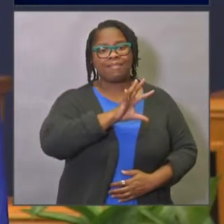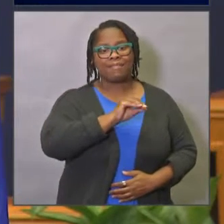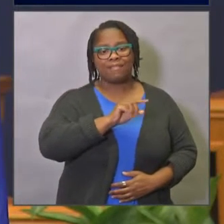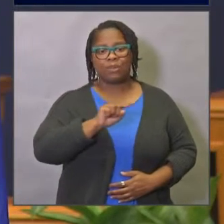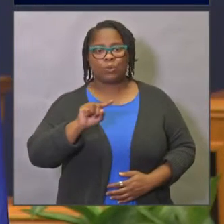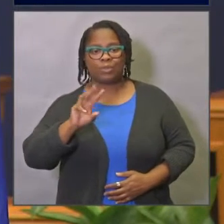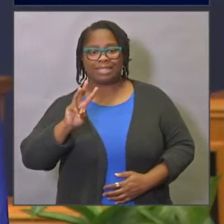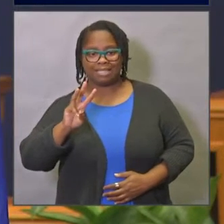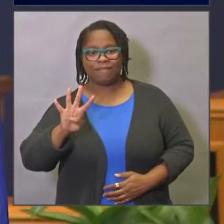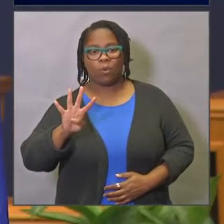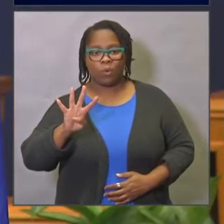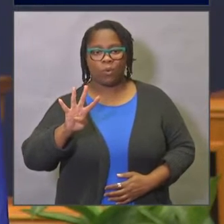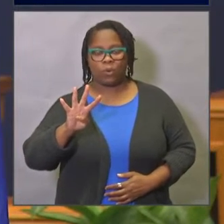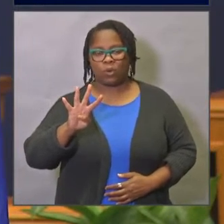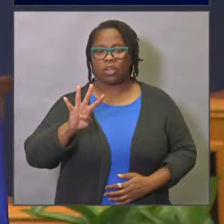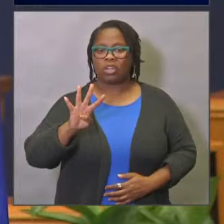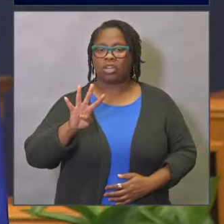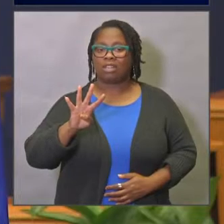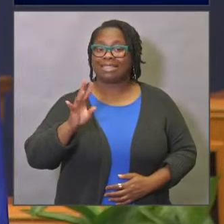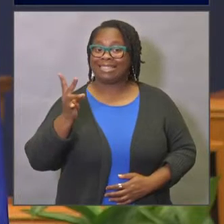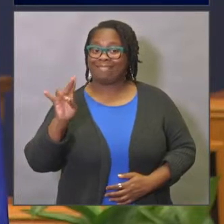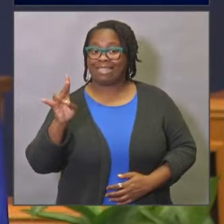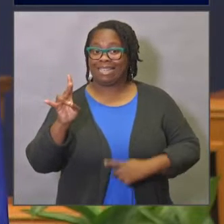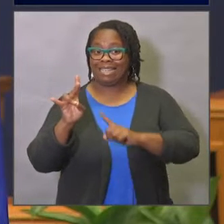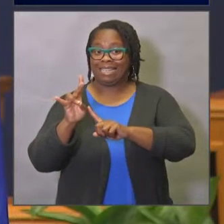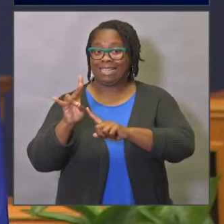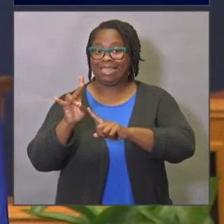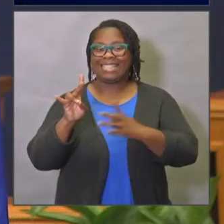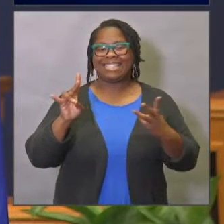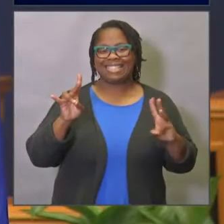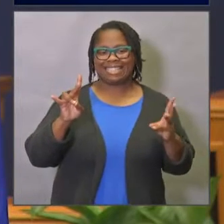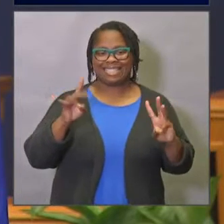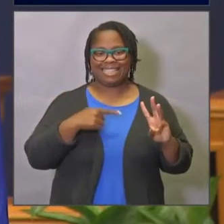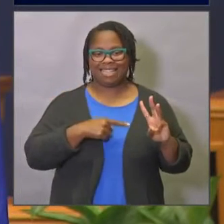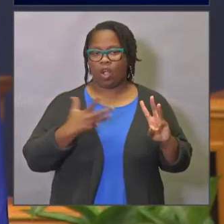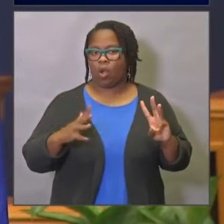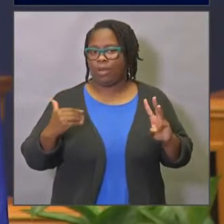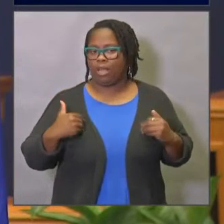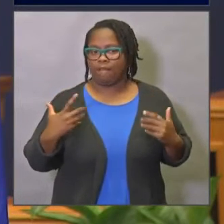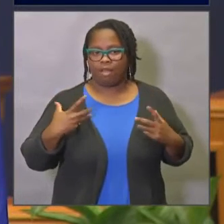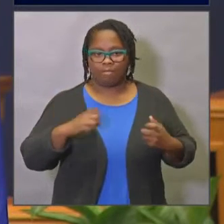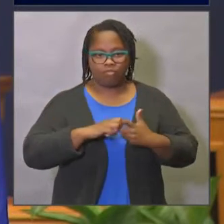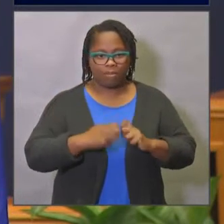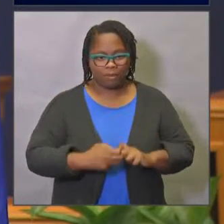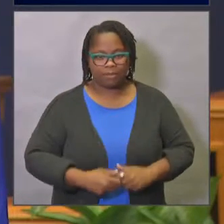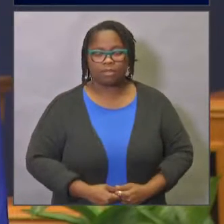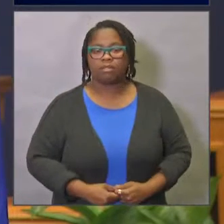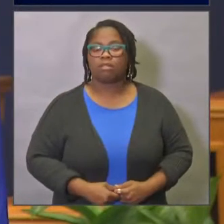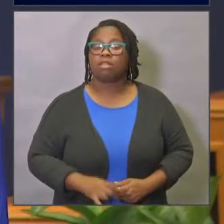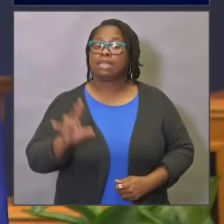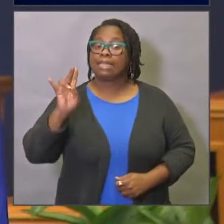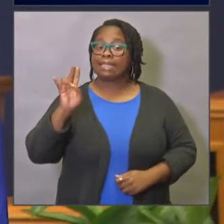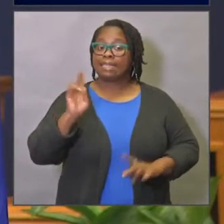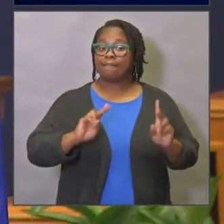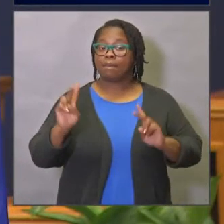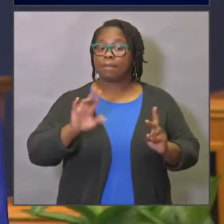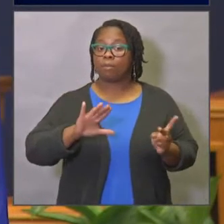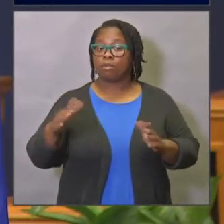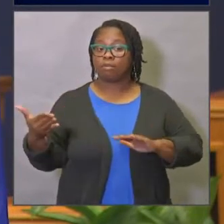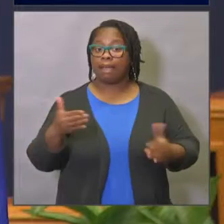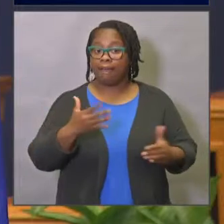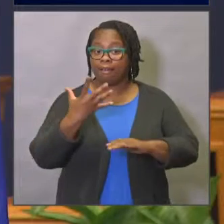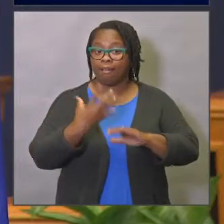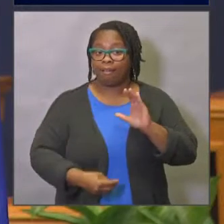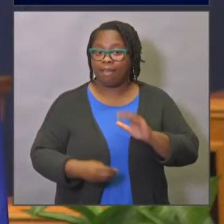and 64, and 16 people in this age group had underlying health conditions. 7 people who passed away are between